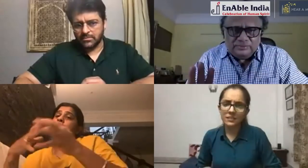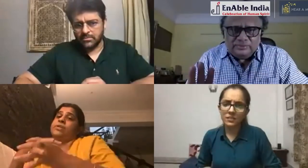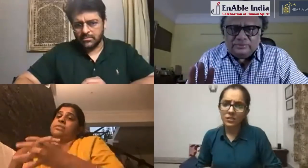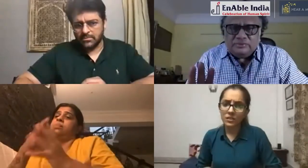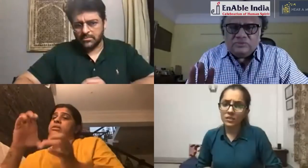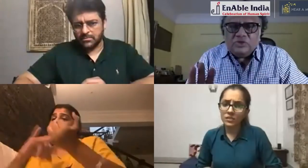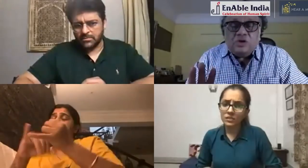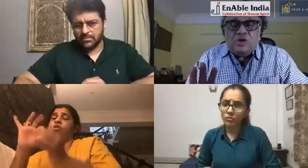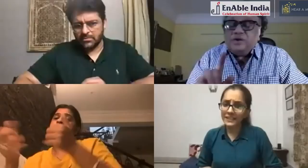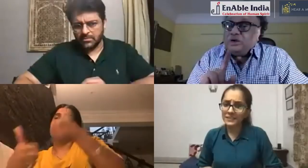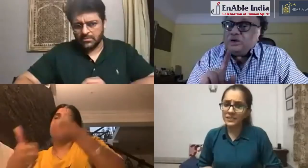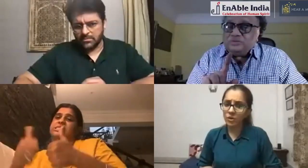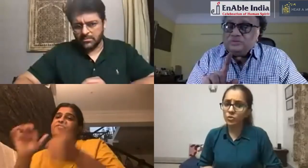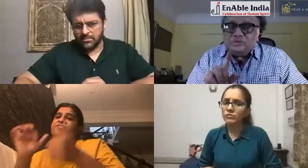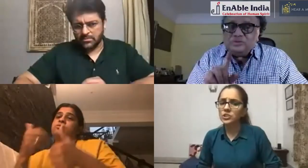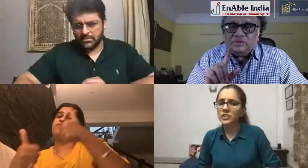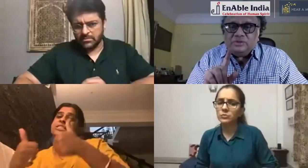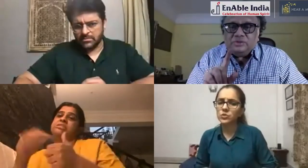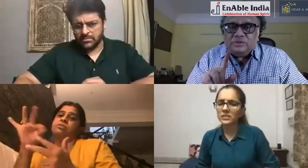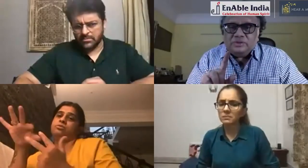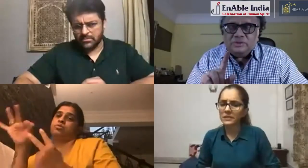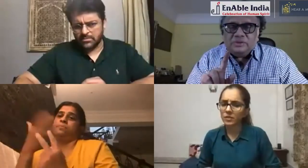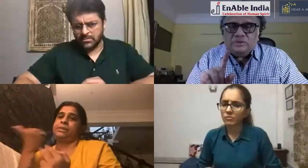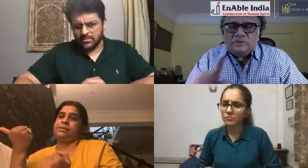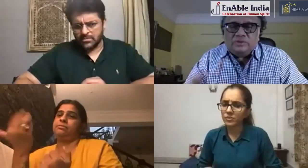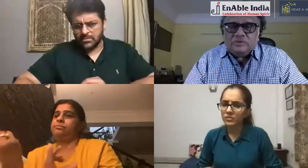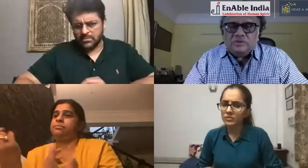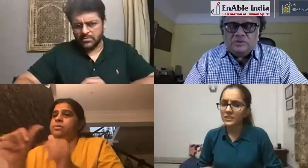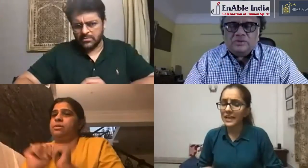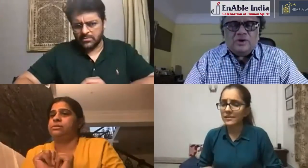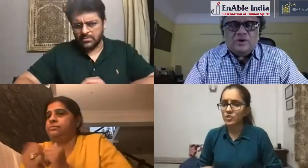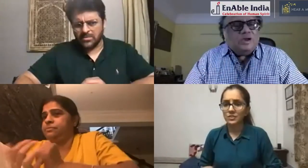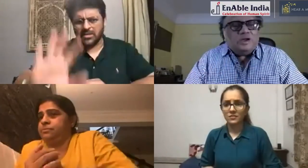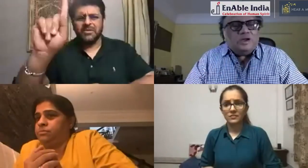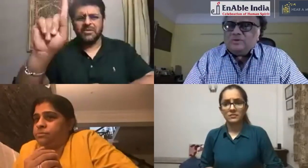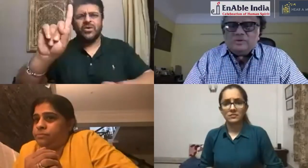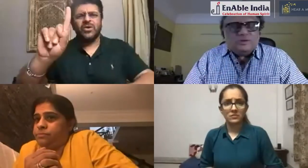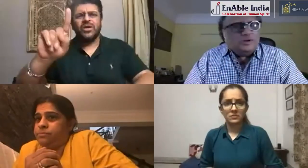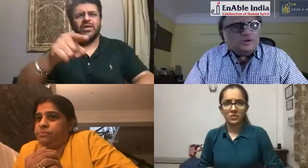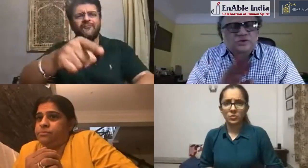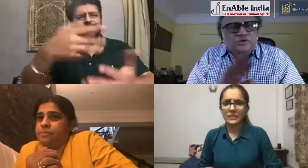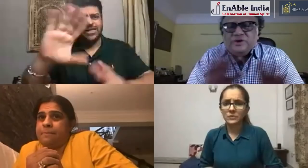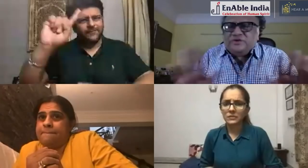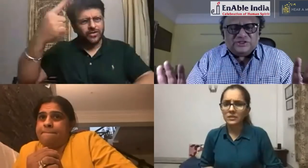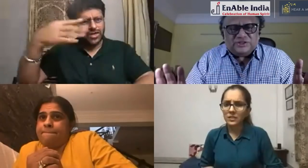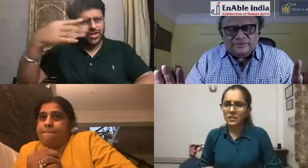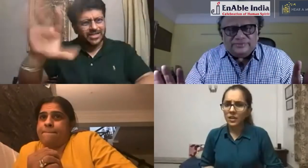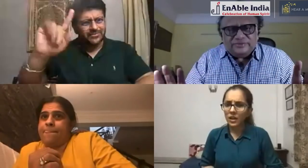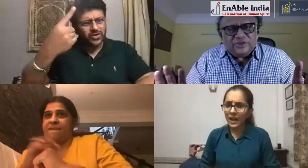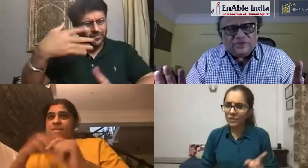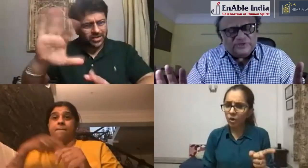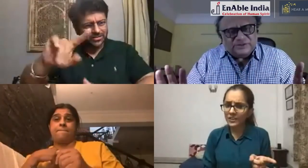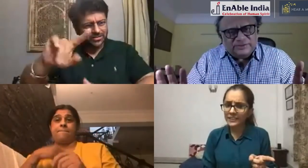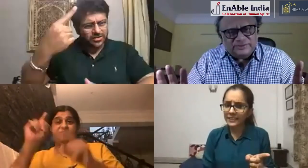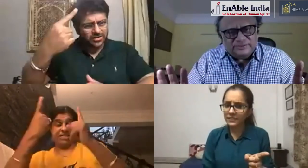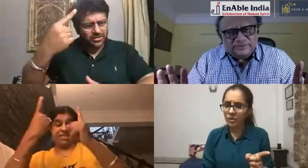vaccine, Covaxin or Covishield, which one is better off for the allergy? No difference. No